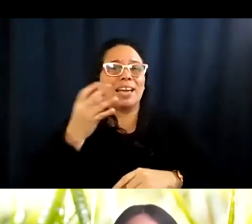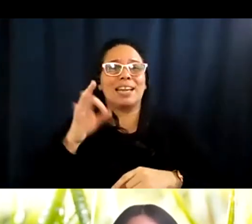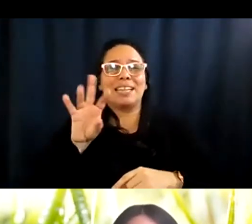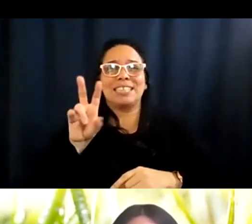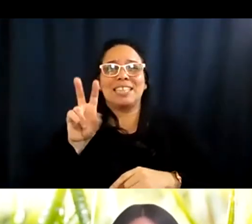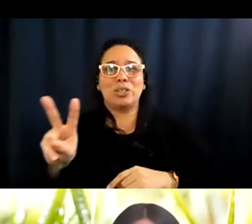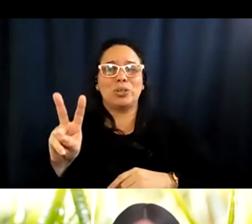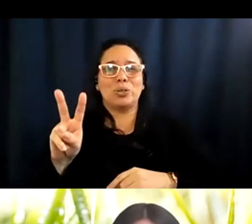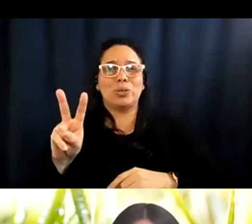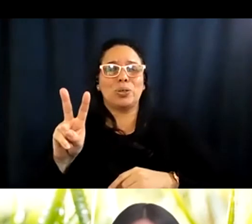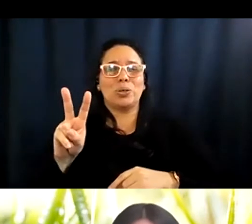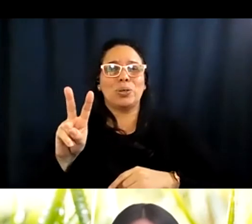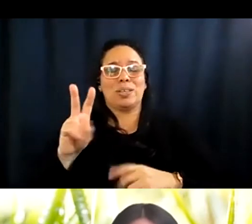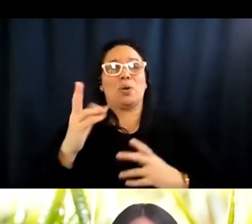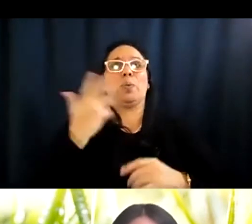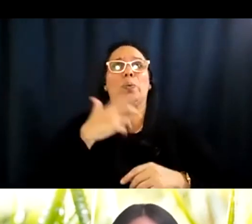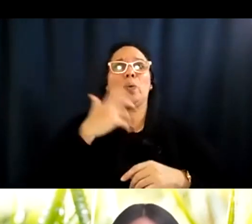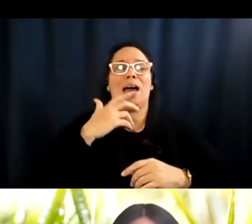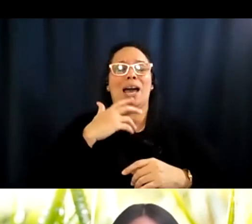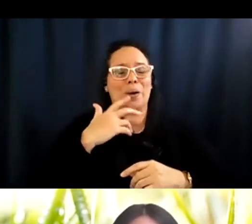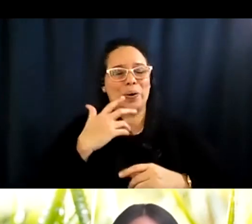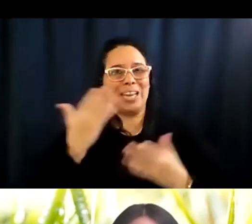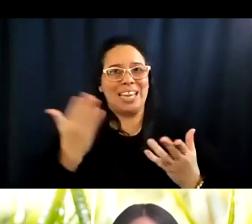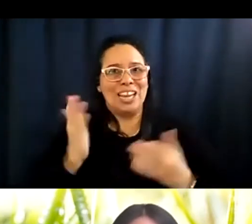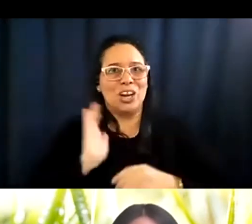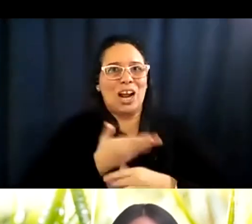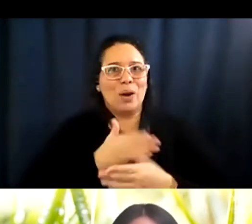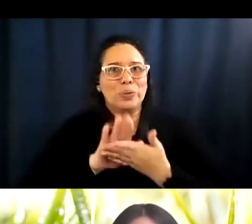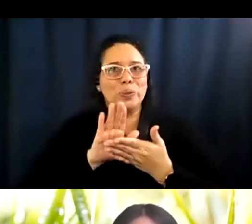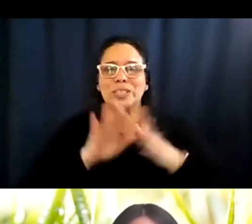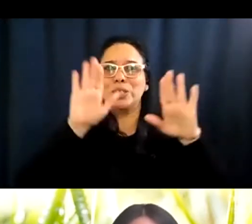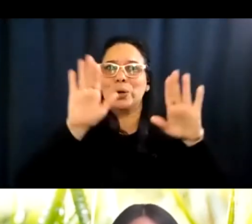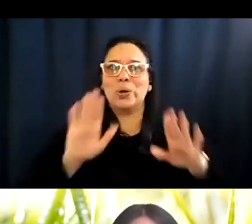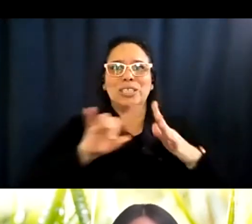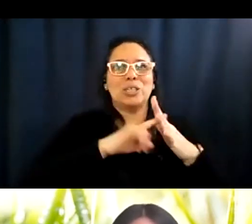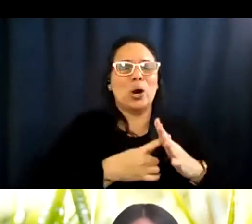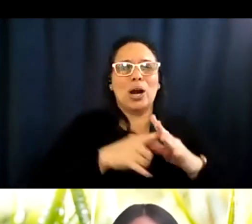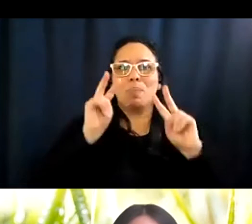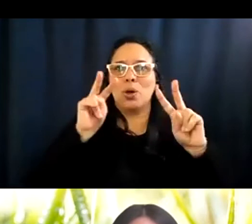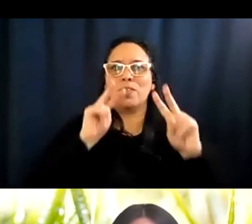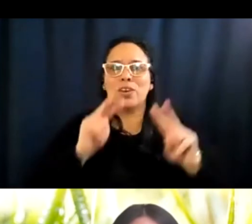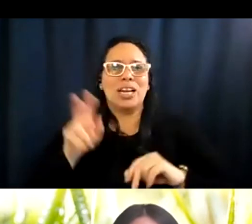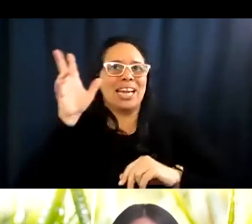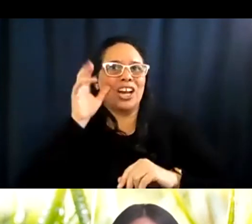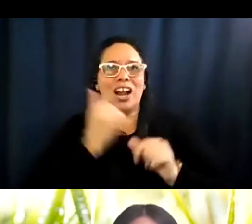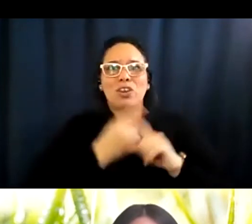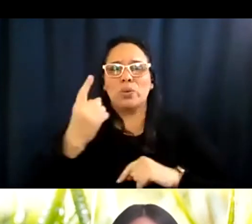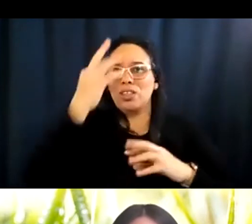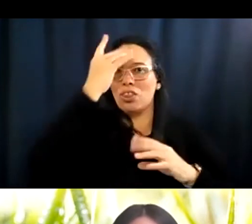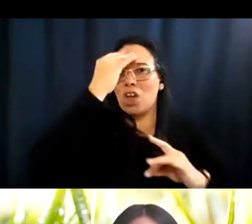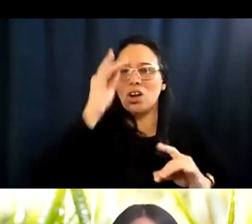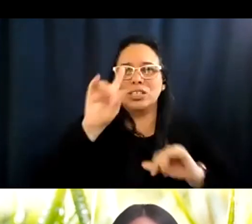over Zoom is a great start. And I'm looking forward to hearing everyone's thoughts and questions and having a very meaningful